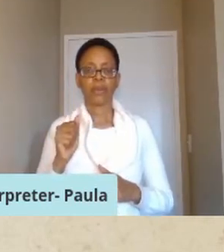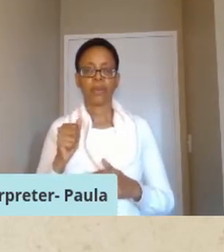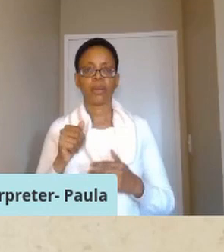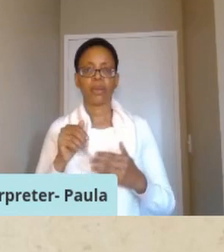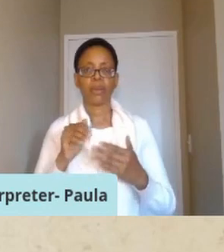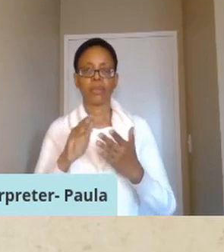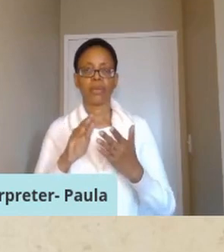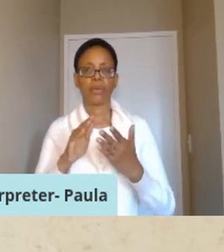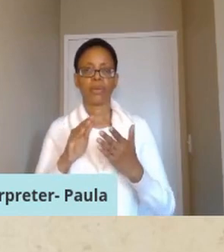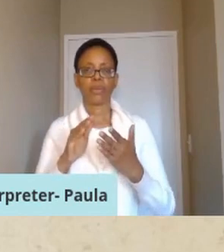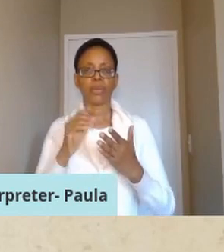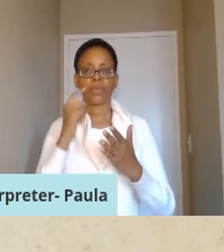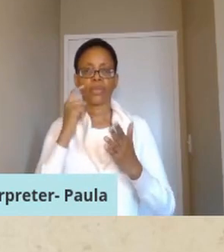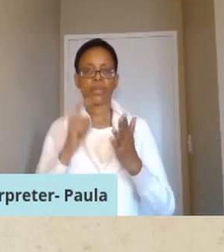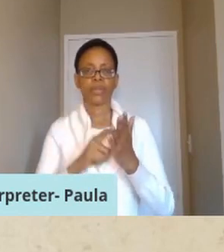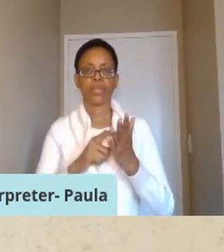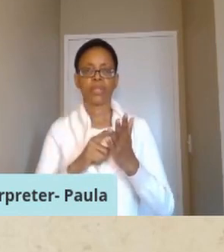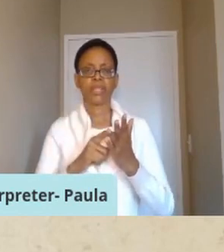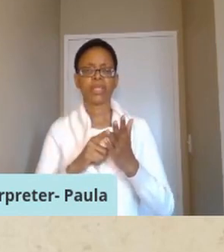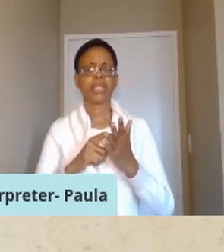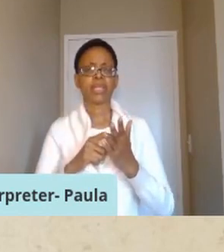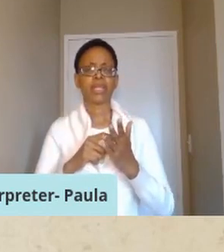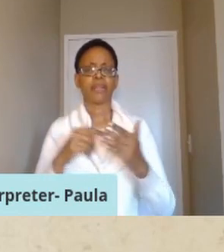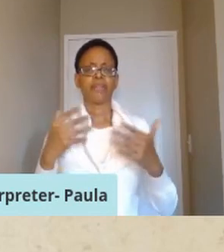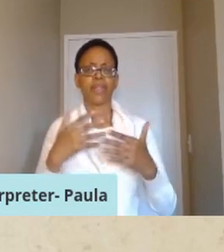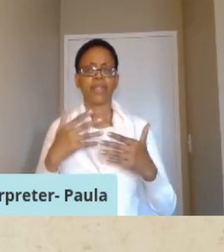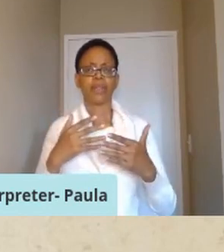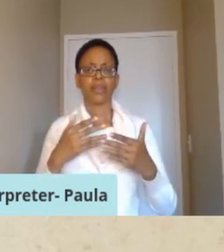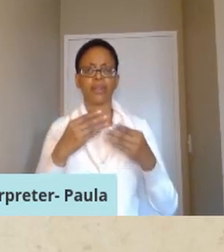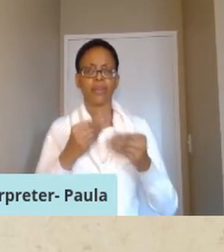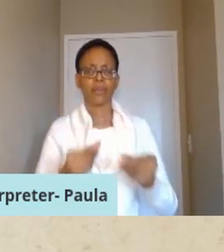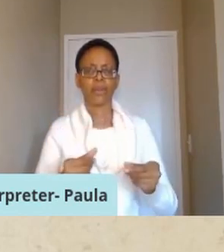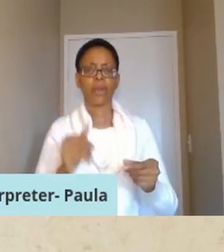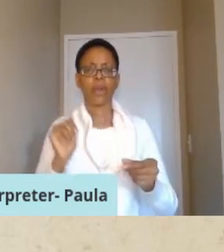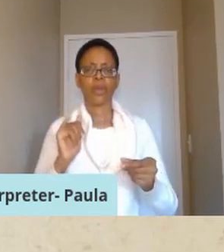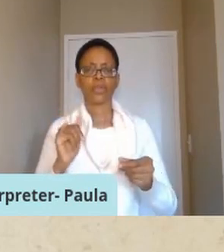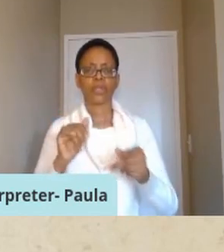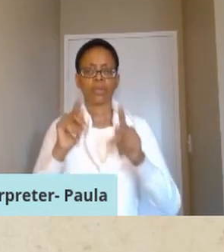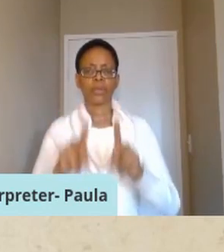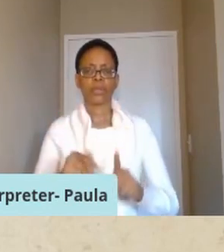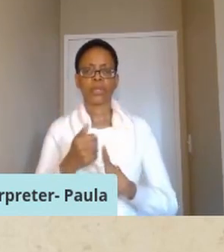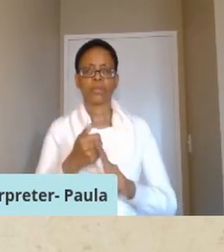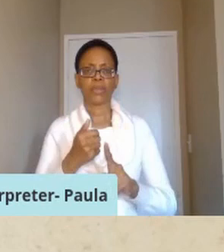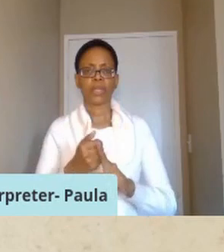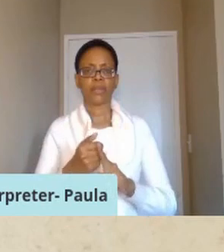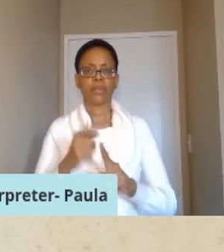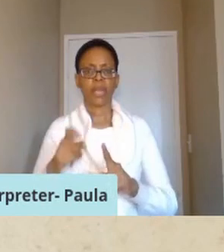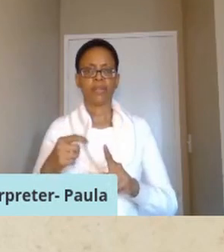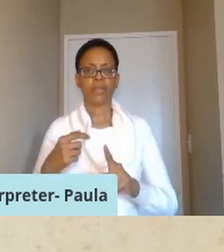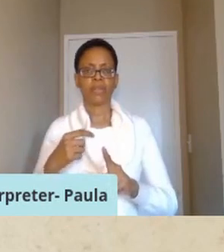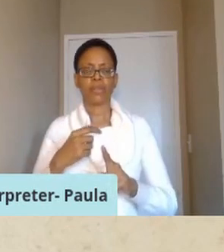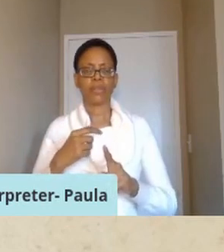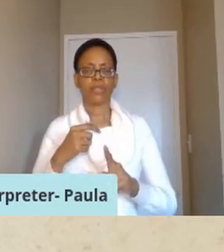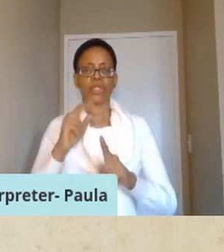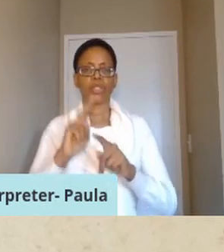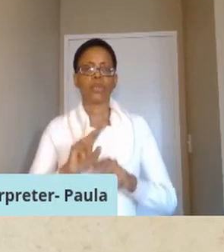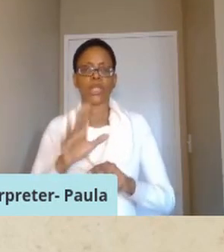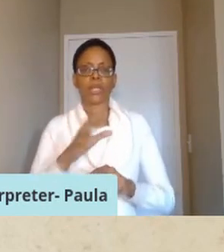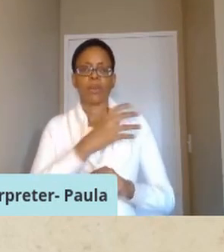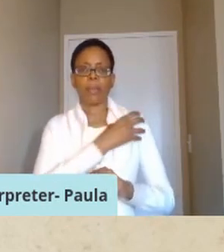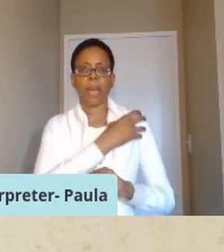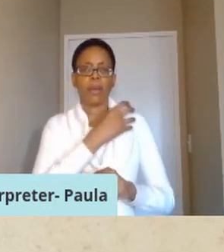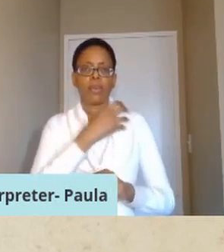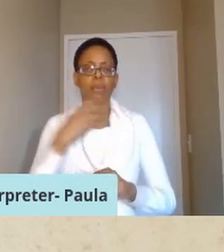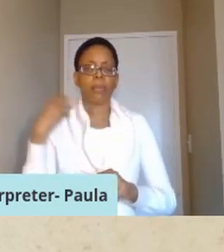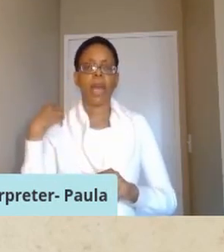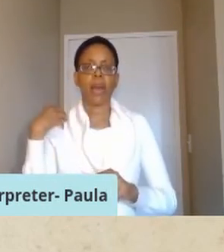He recognized the value of overcoming fears and the use of willpower in the therapy of the mentally ill people. He wrote about the